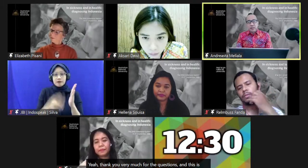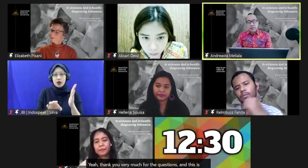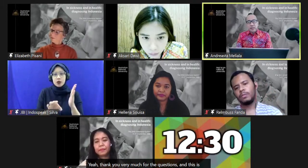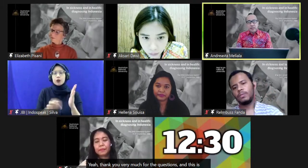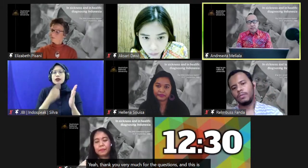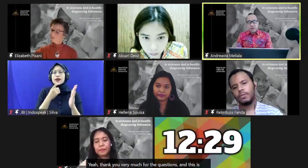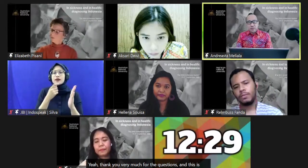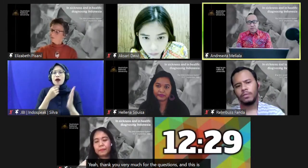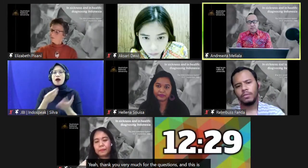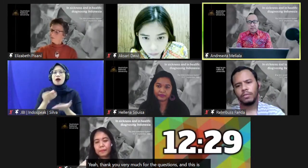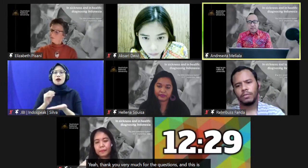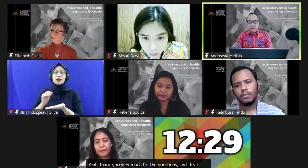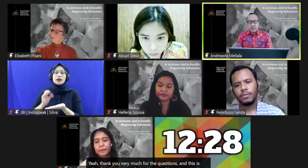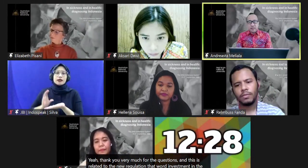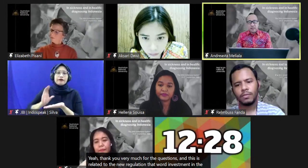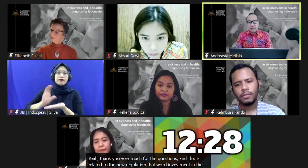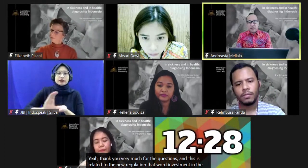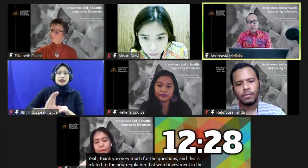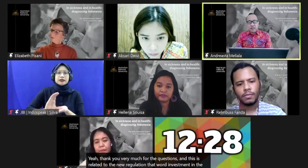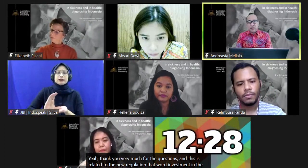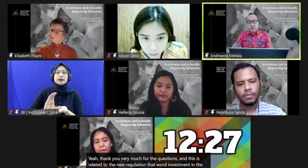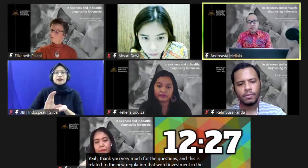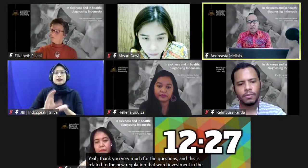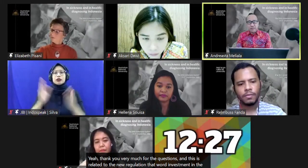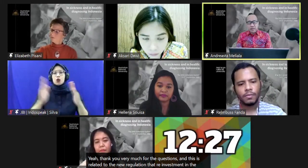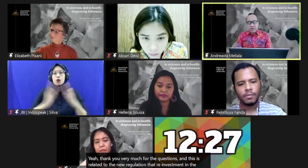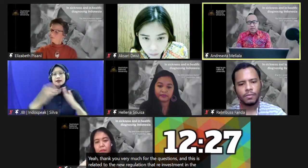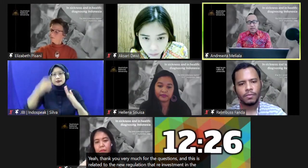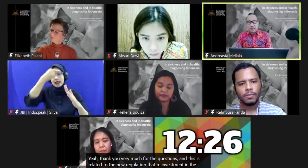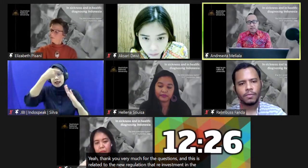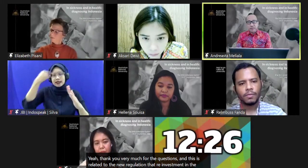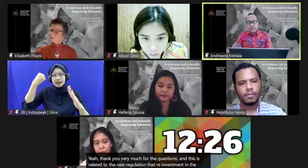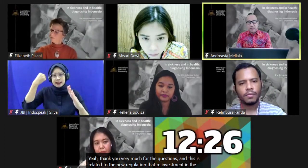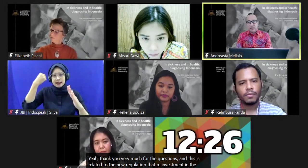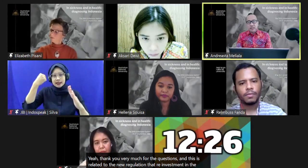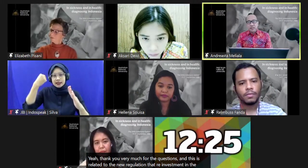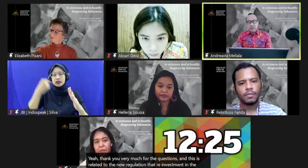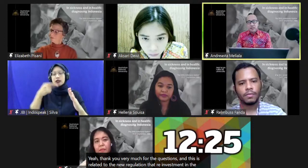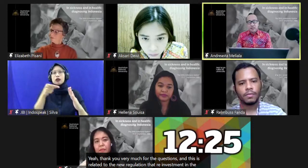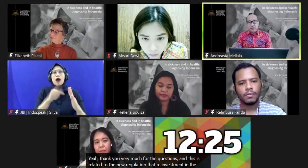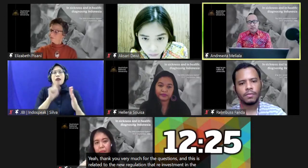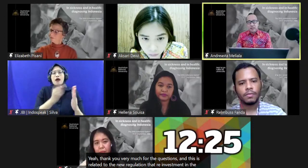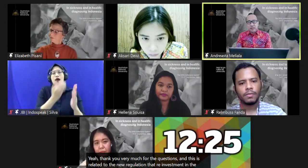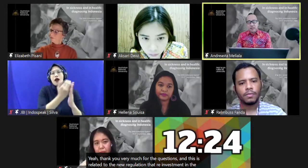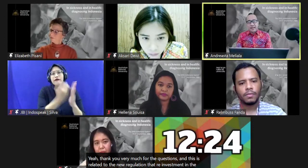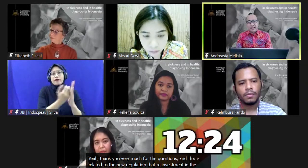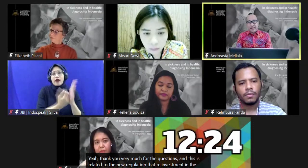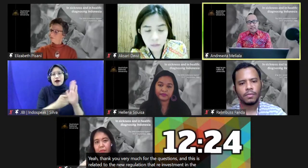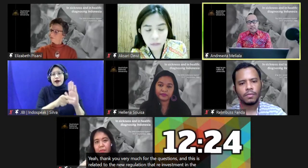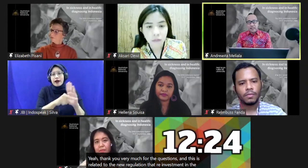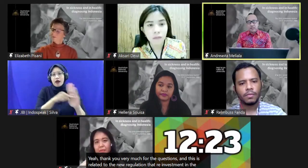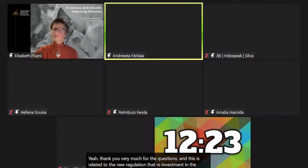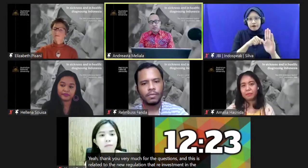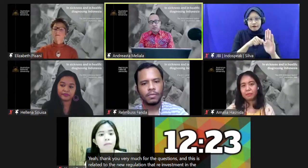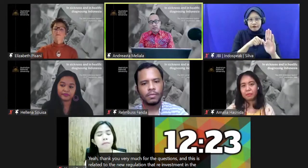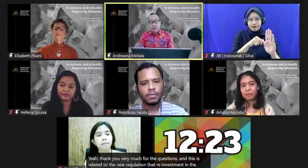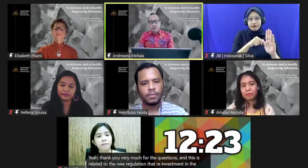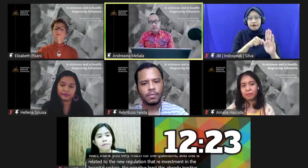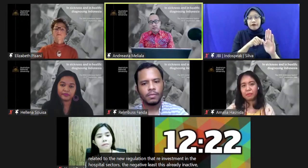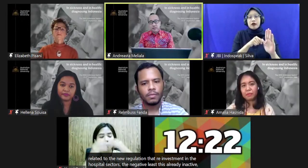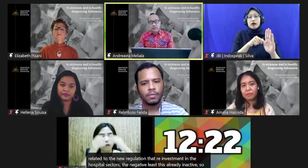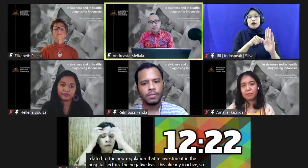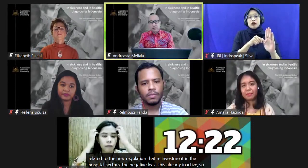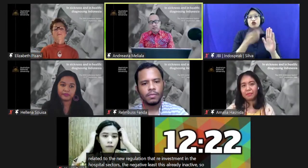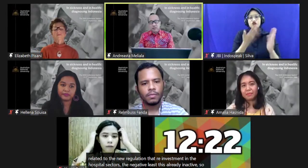investment in the hospital sectors, the daftar negatif list is already enacted, so they